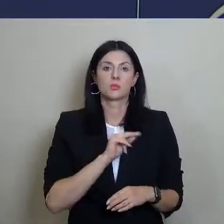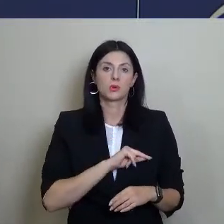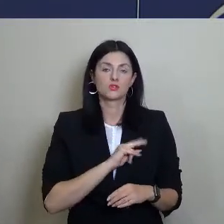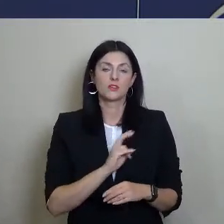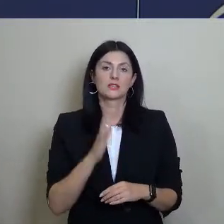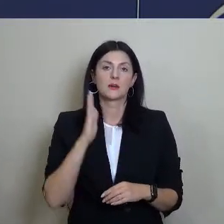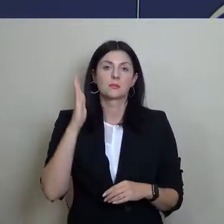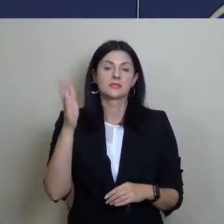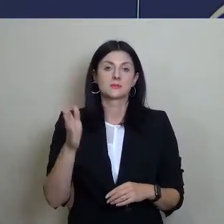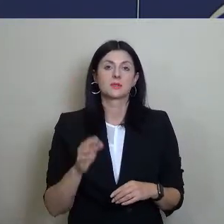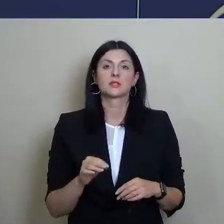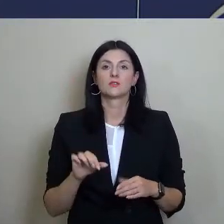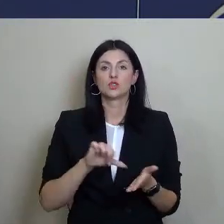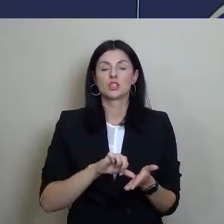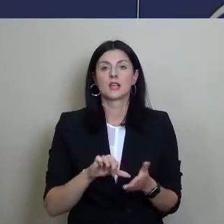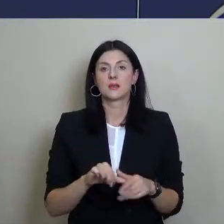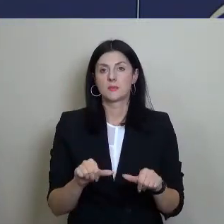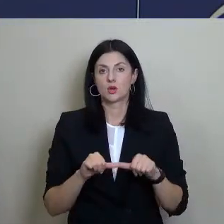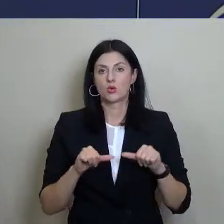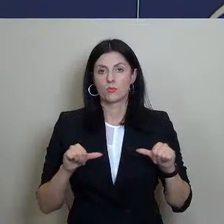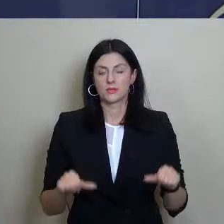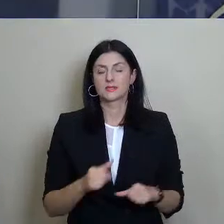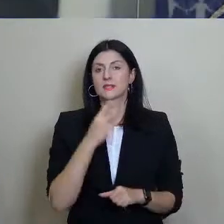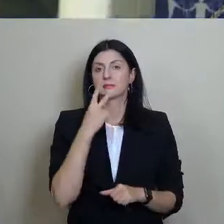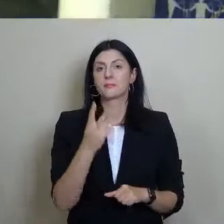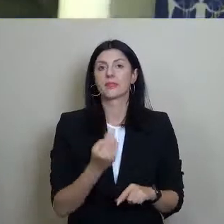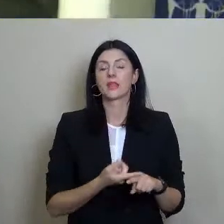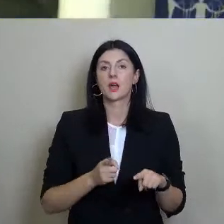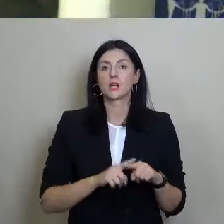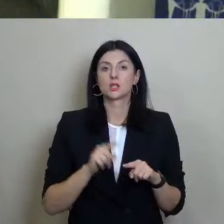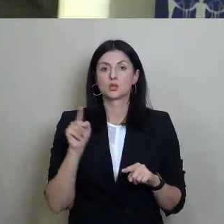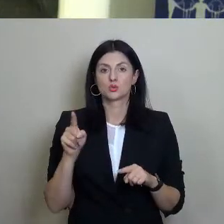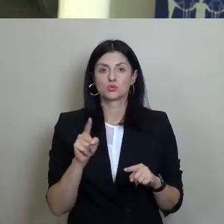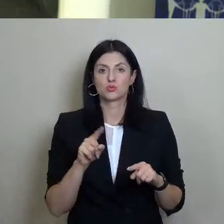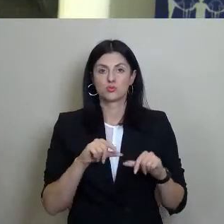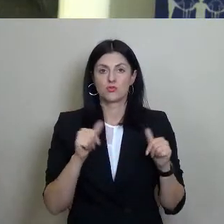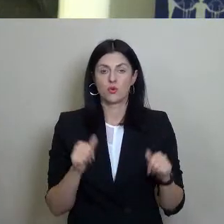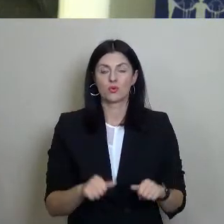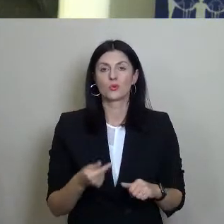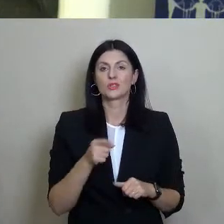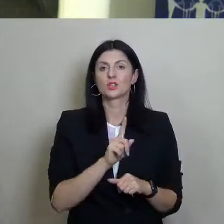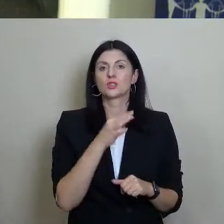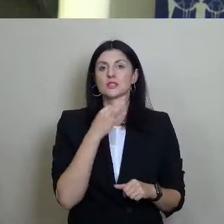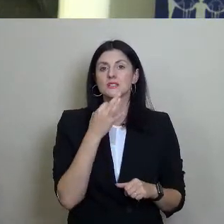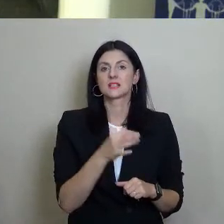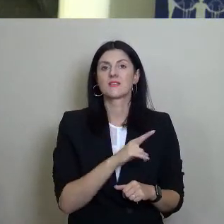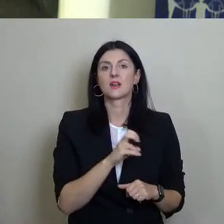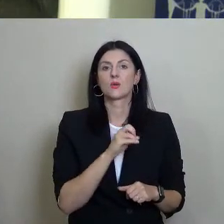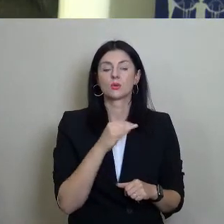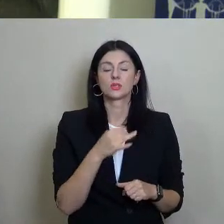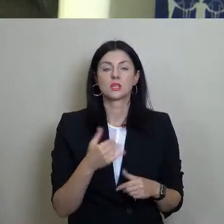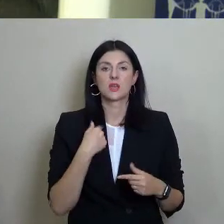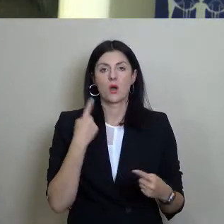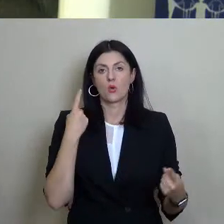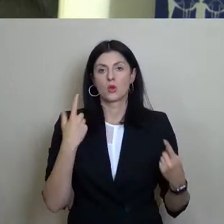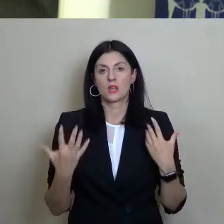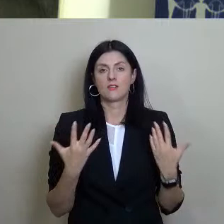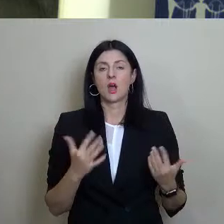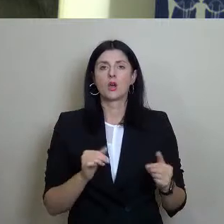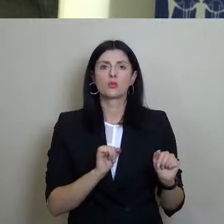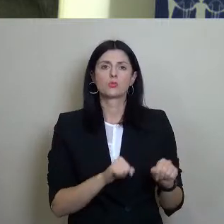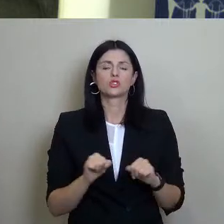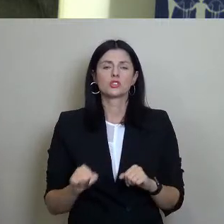different ballots and how to fill it out, and to work with the members of the commissions. Looking at this type of a ballot, I